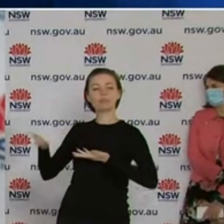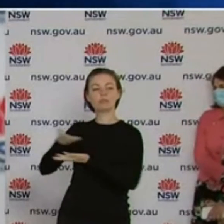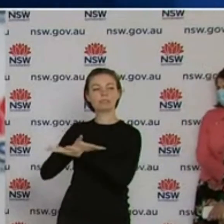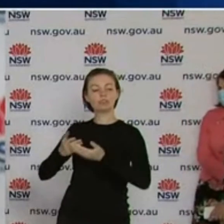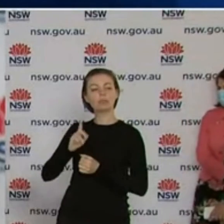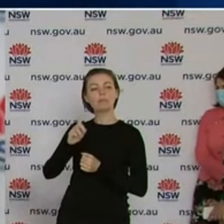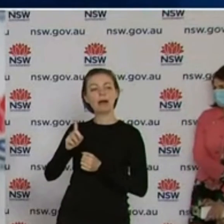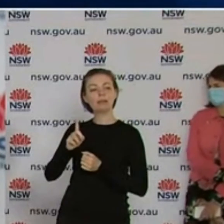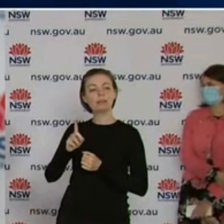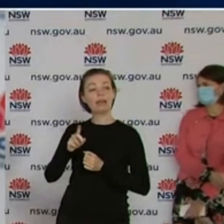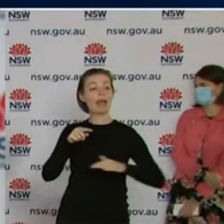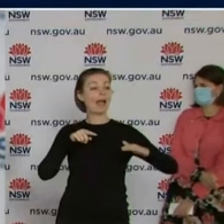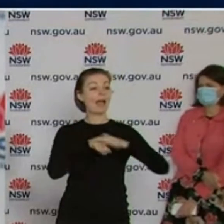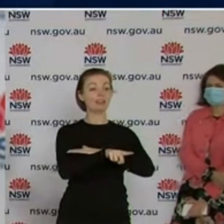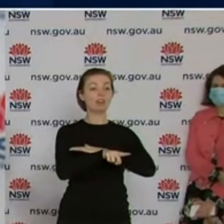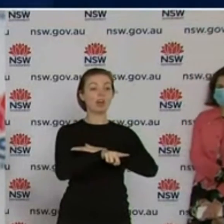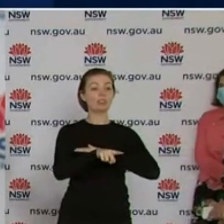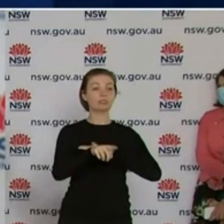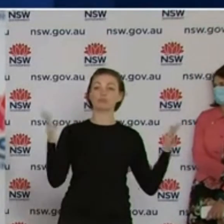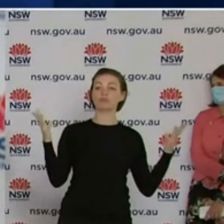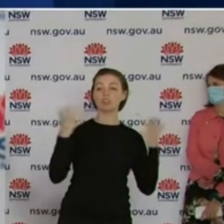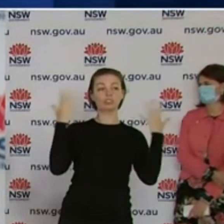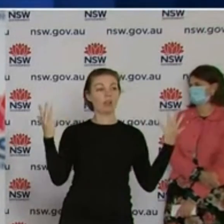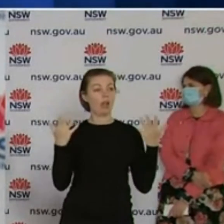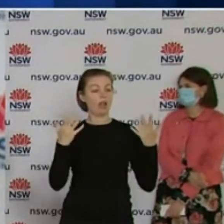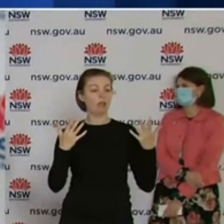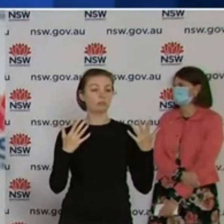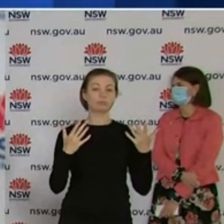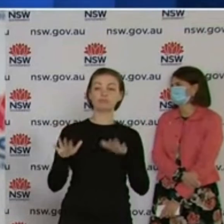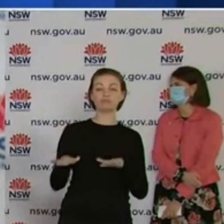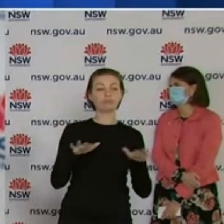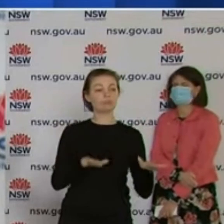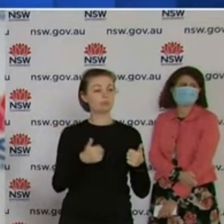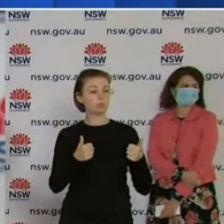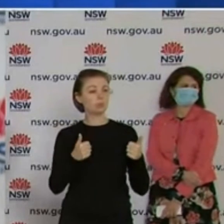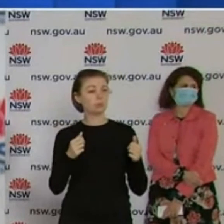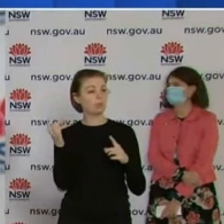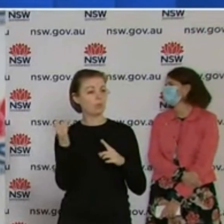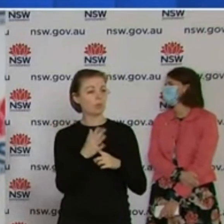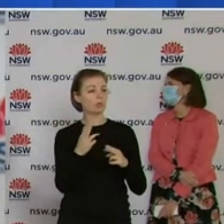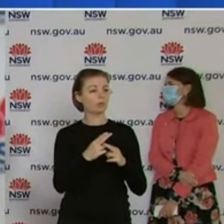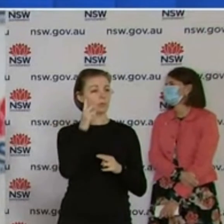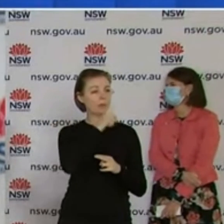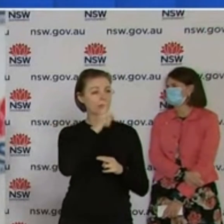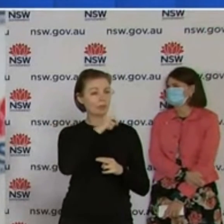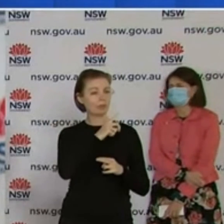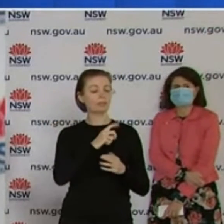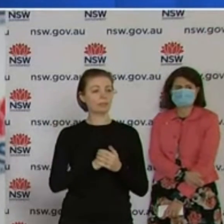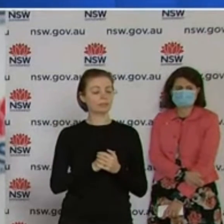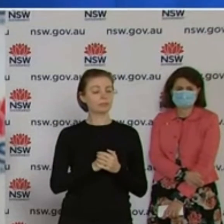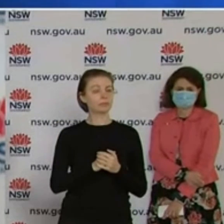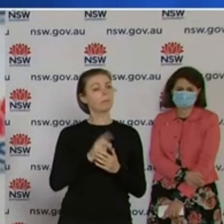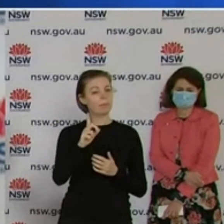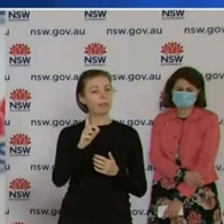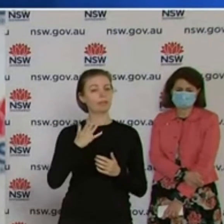pools, outdoor recreation, are very important, and the important thing is that for any business where people are congregating, that they've got a very